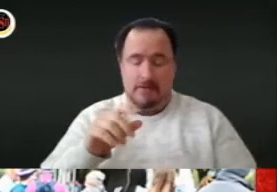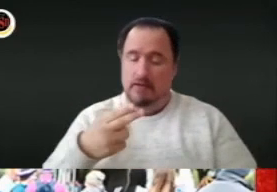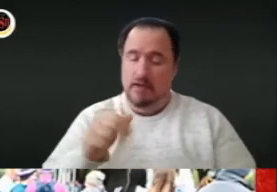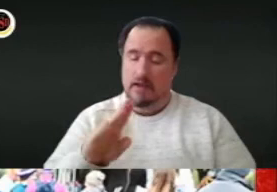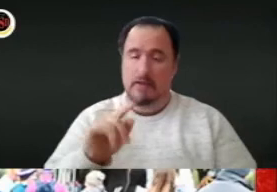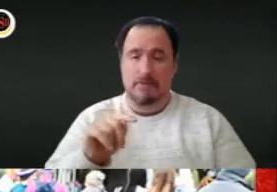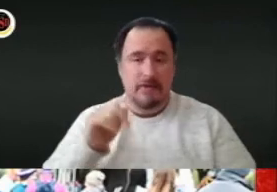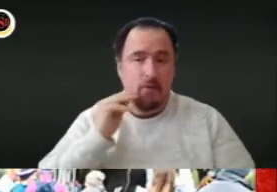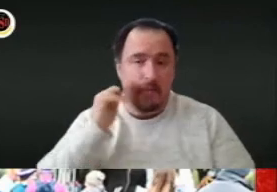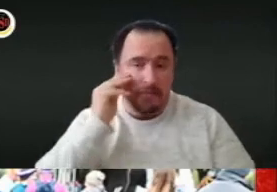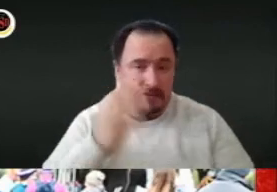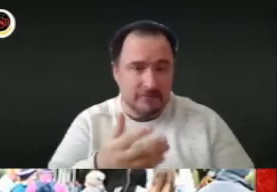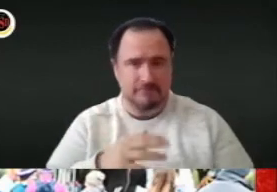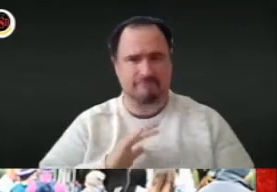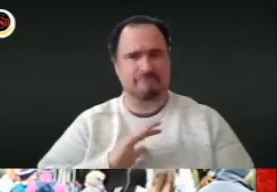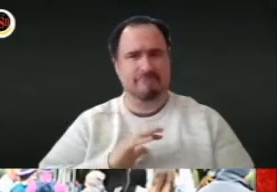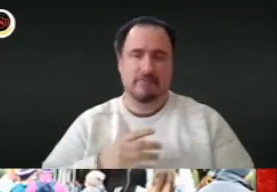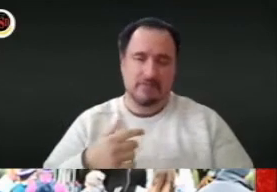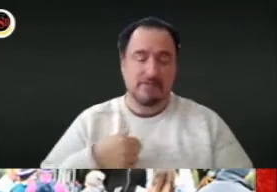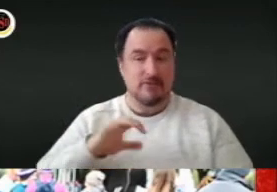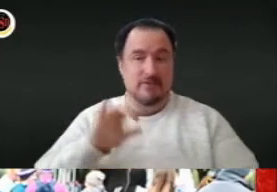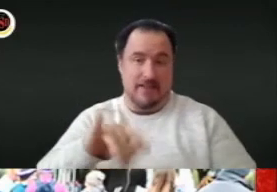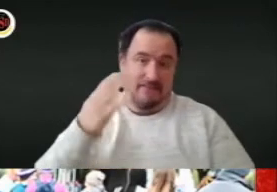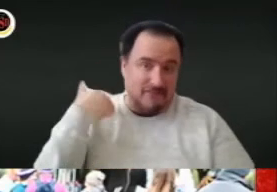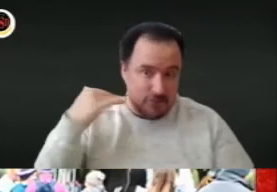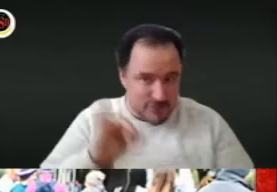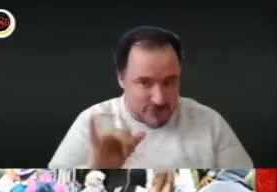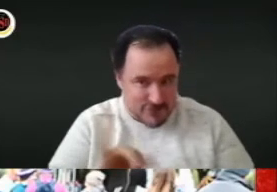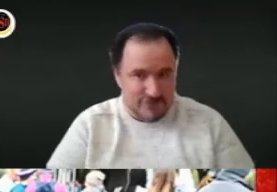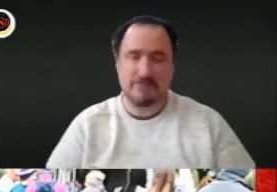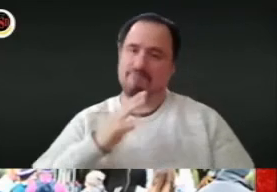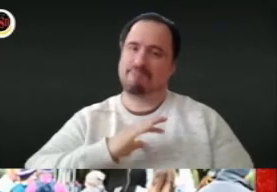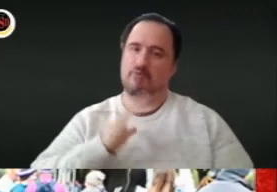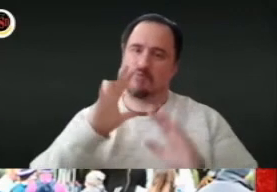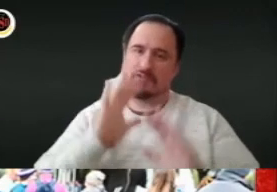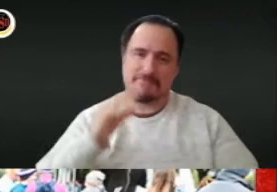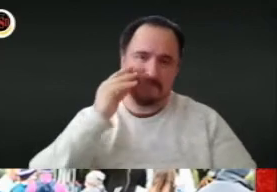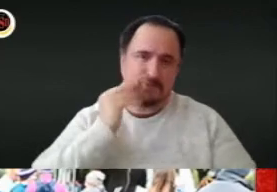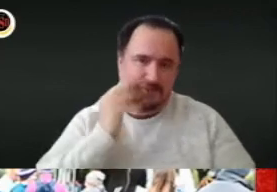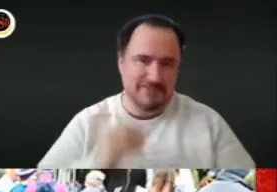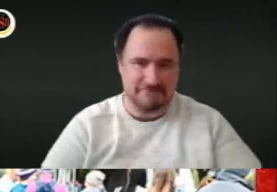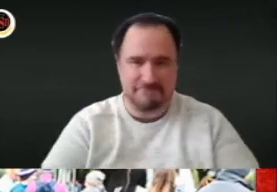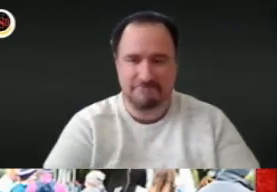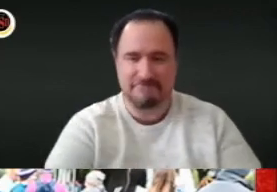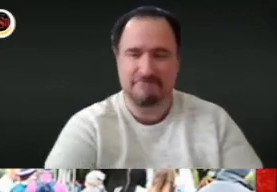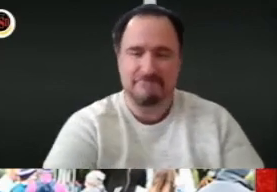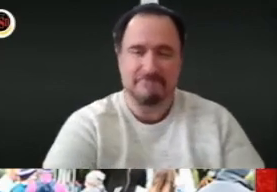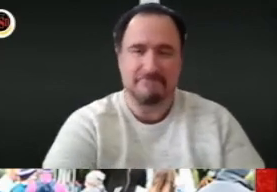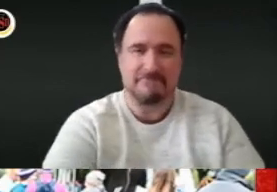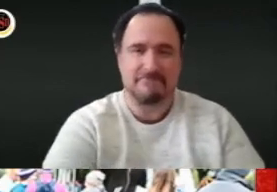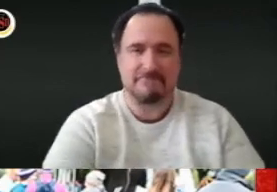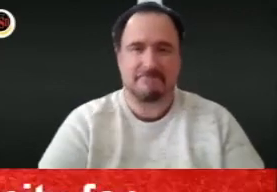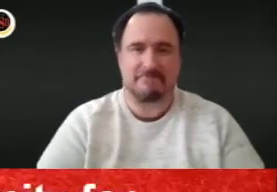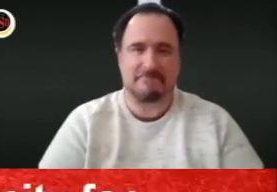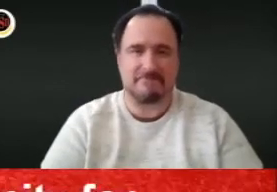Or a building group or habitat homes. I did that in the past before too. That was a good experience.